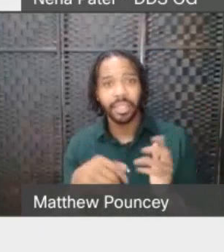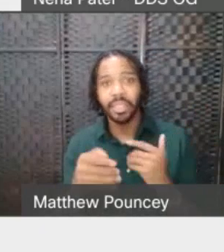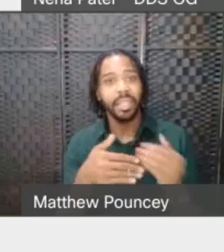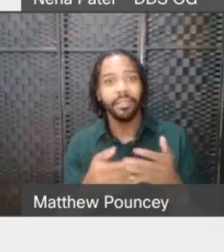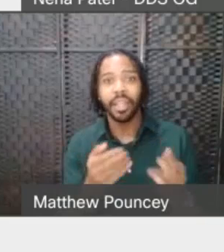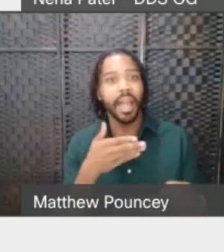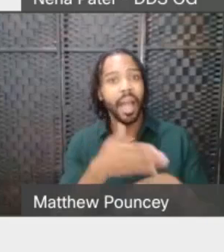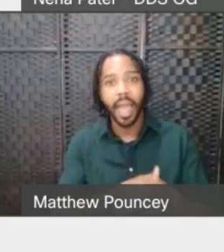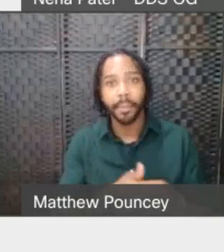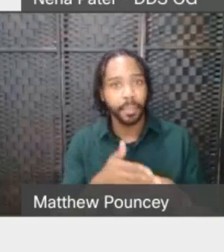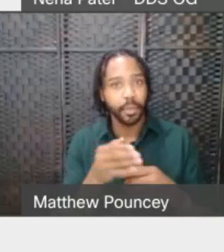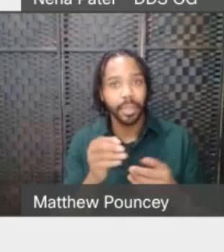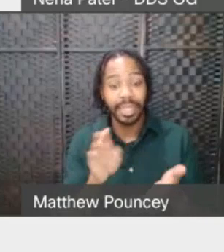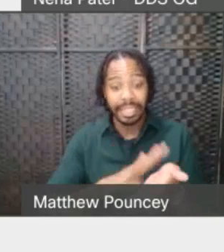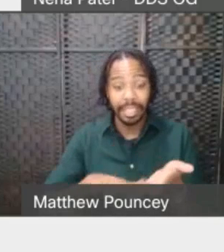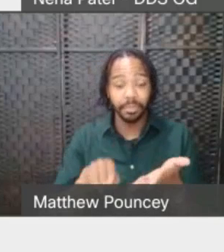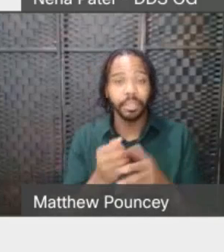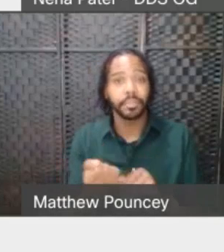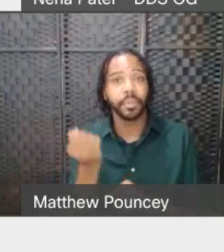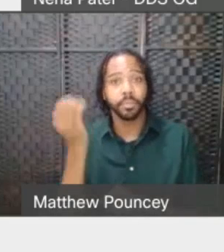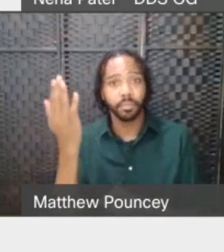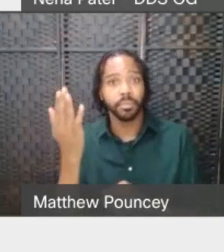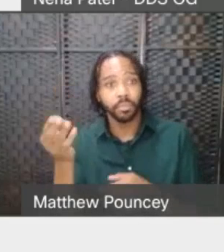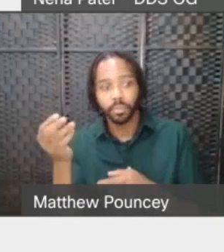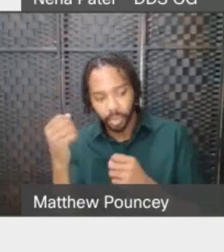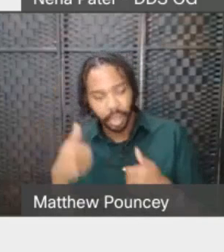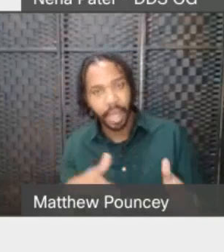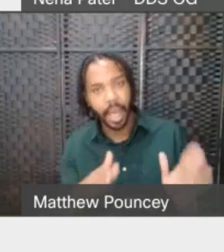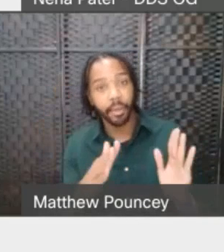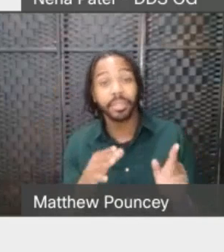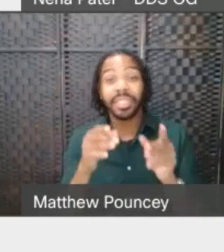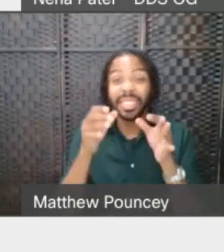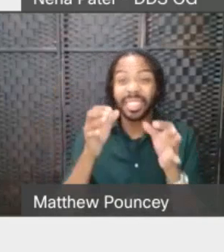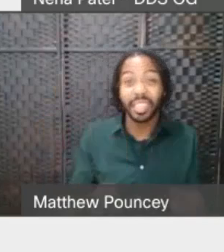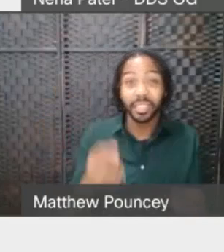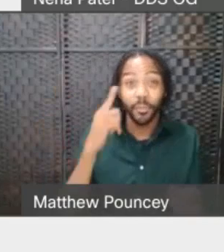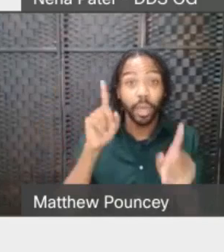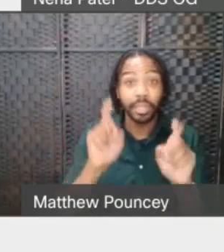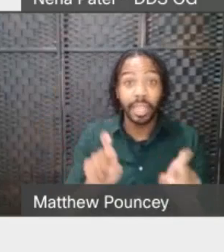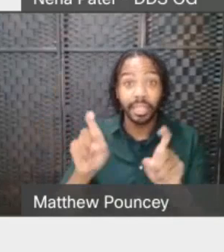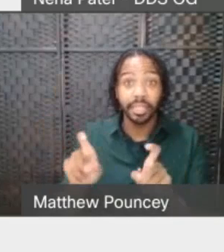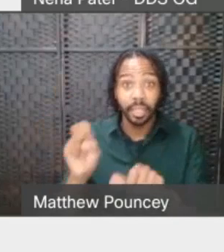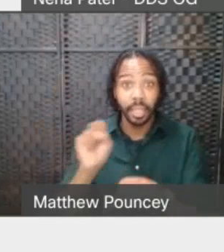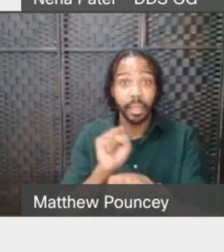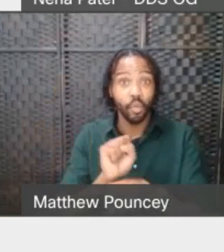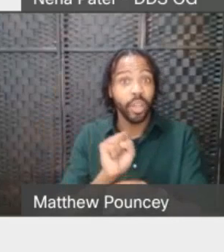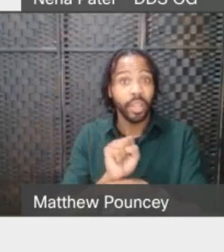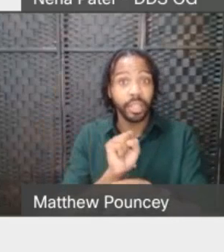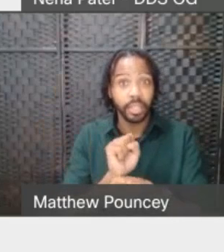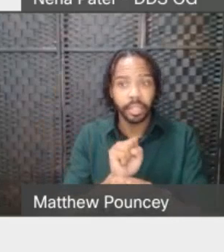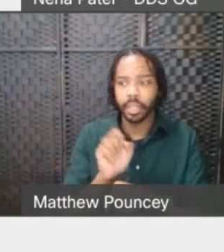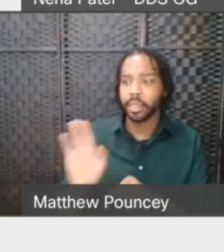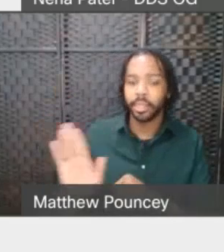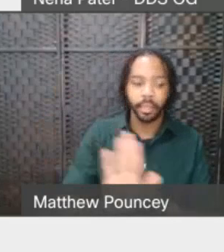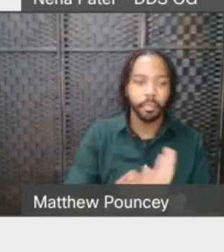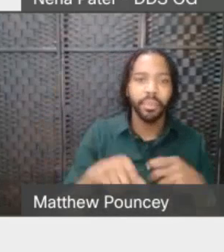exemption has been granted. Decisions regarding testing of your employees are decisions that providers can make on their